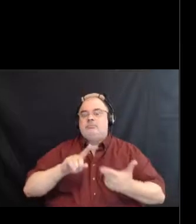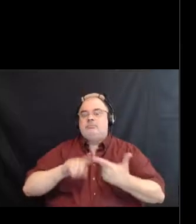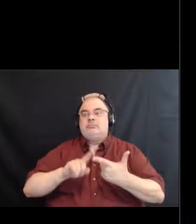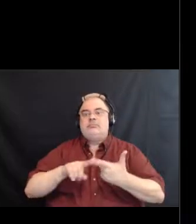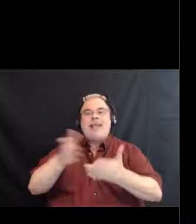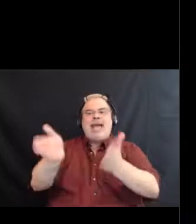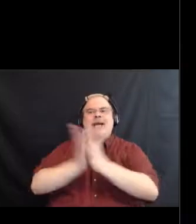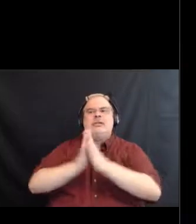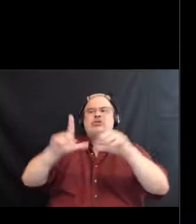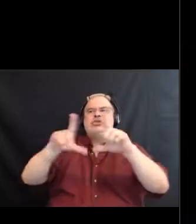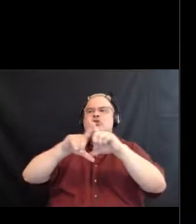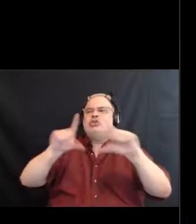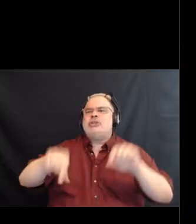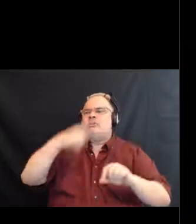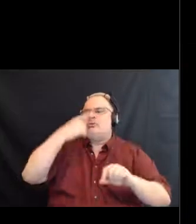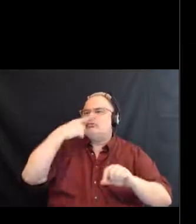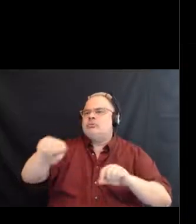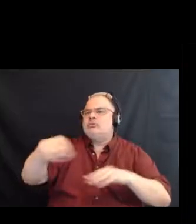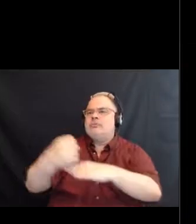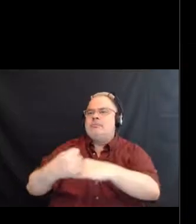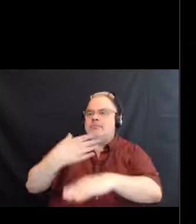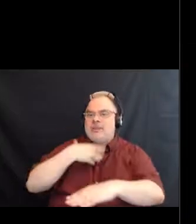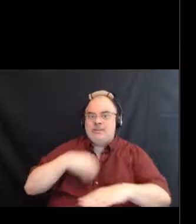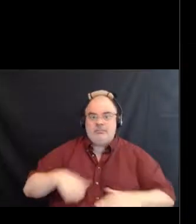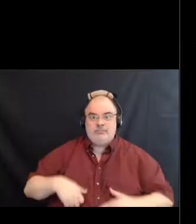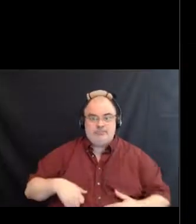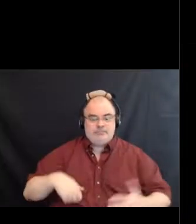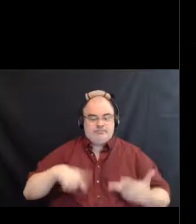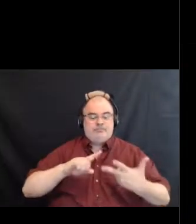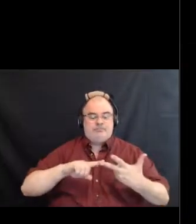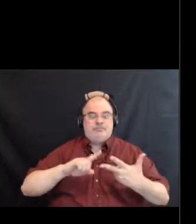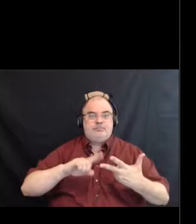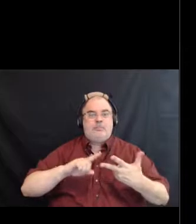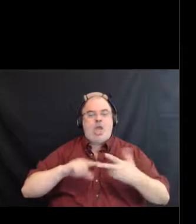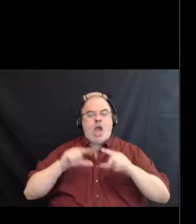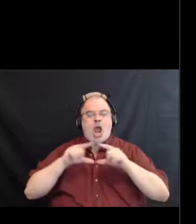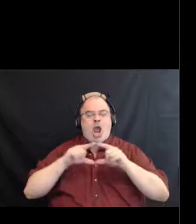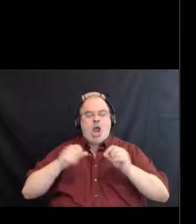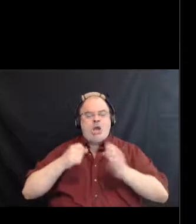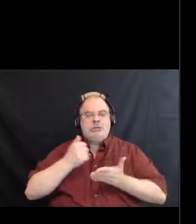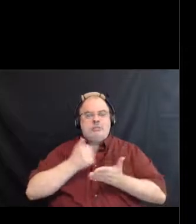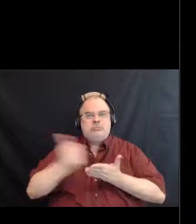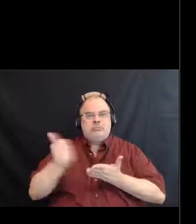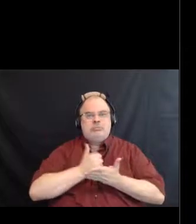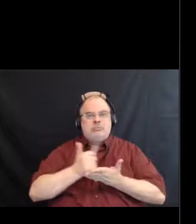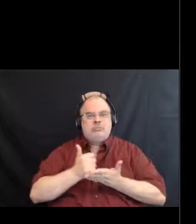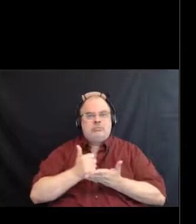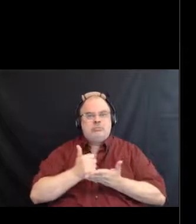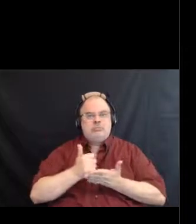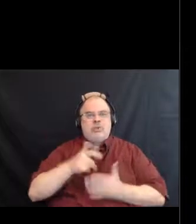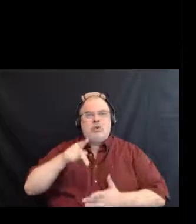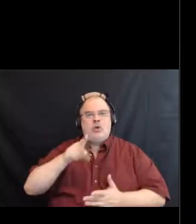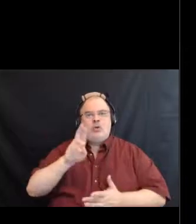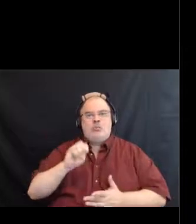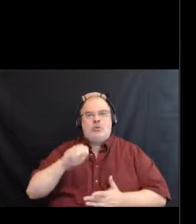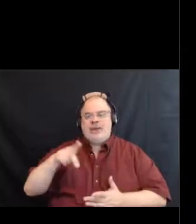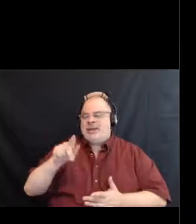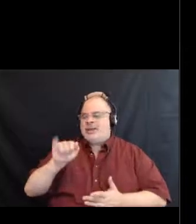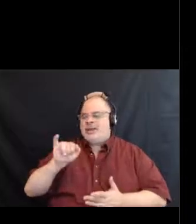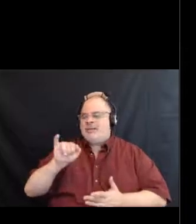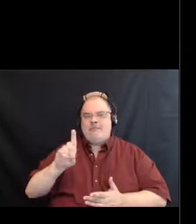is really cool, and it allows people to load a prepaid card and be able to use it anywhere Visa debit cards are accepted. And so it's kind